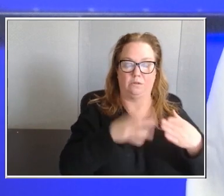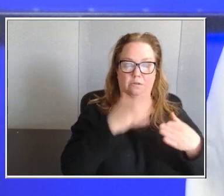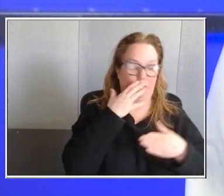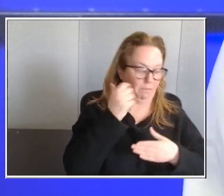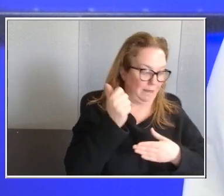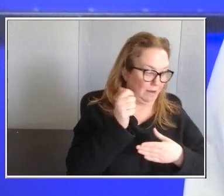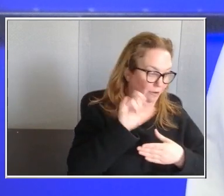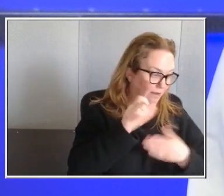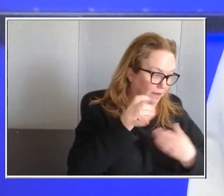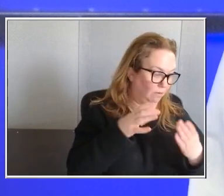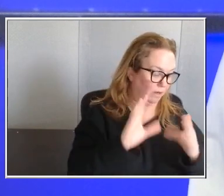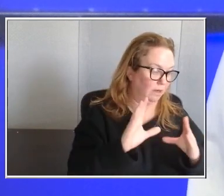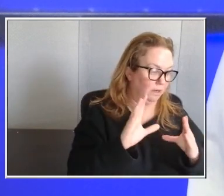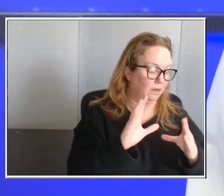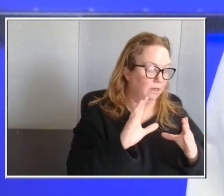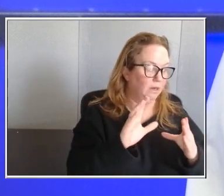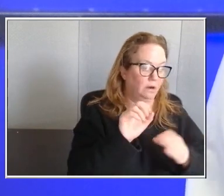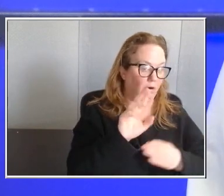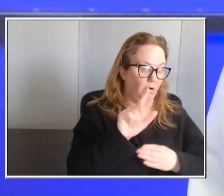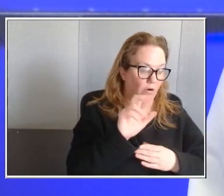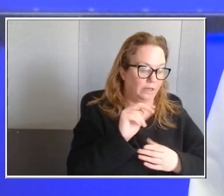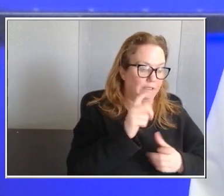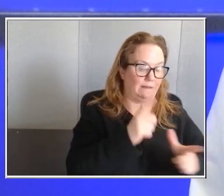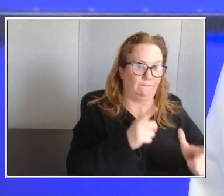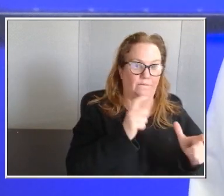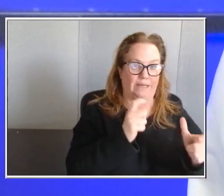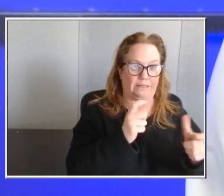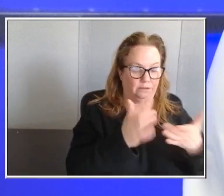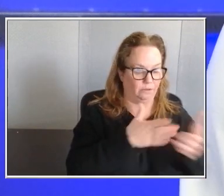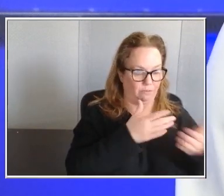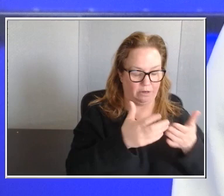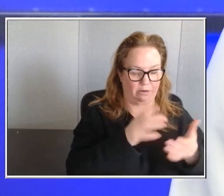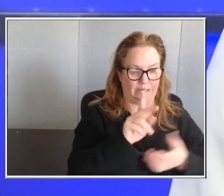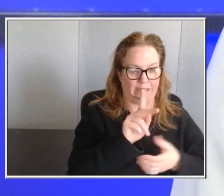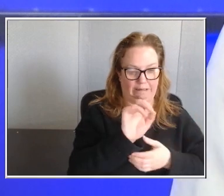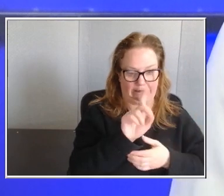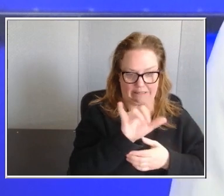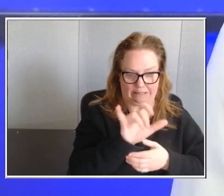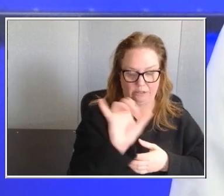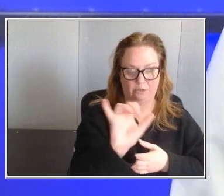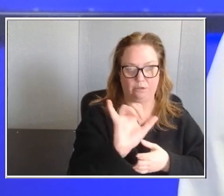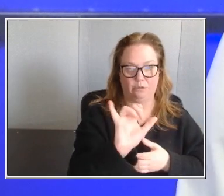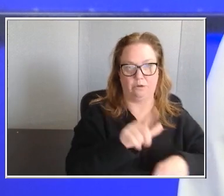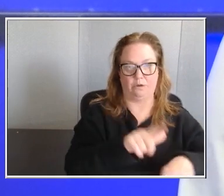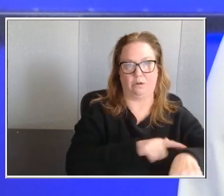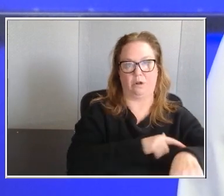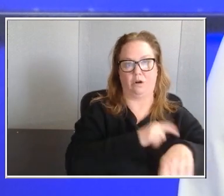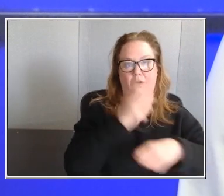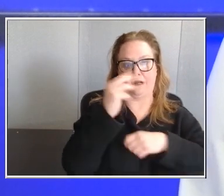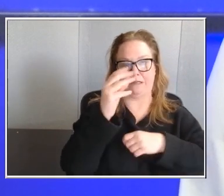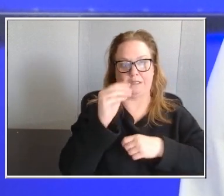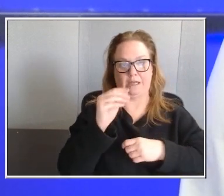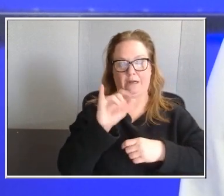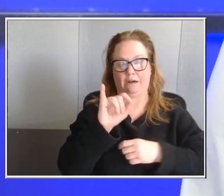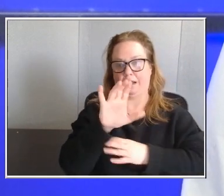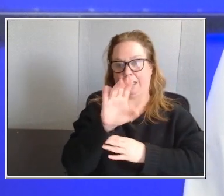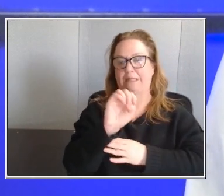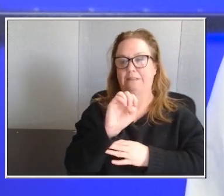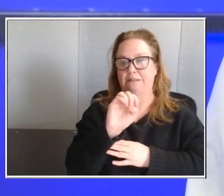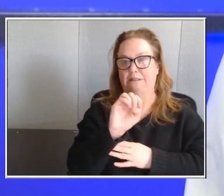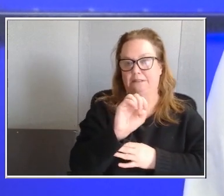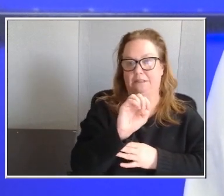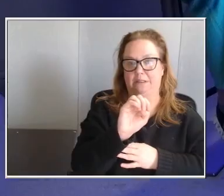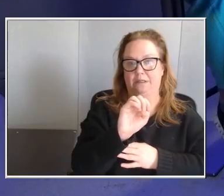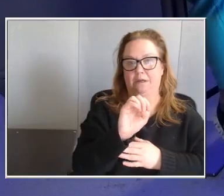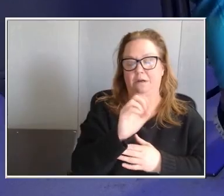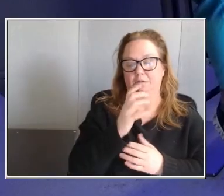way. We push to get organs in faster no matter what they are, kidneys as well. The longer an organ stays on ice, just the poorer